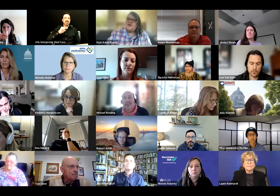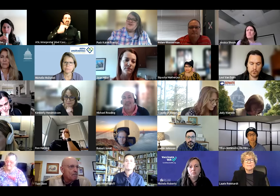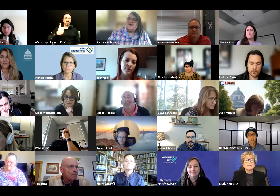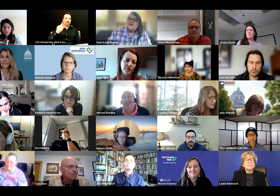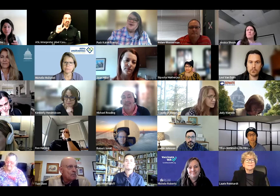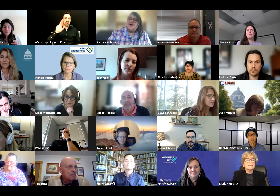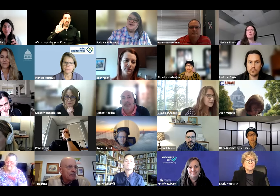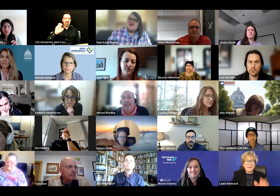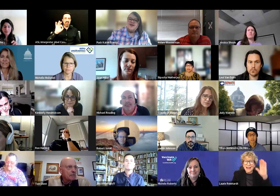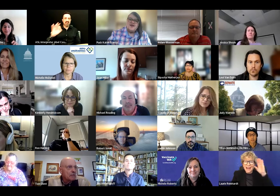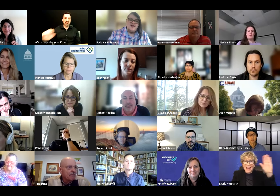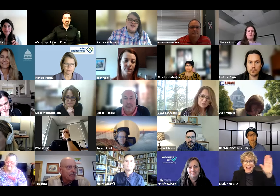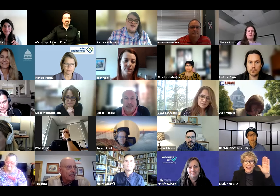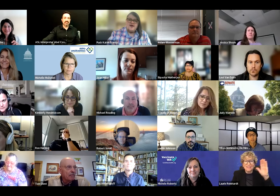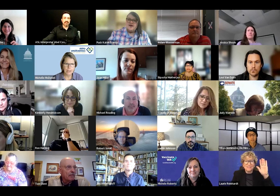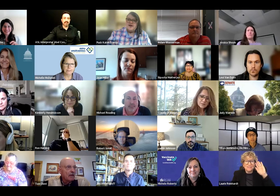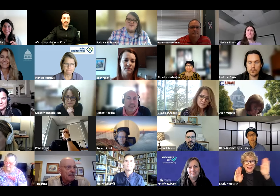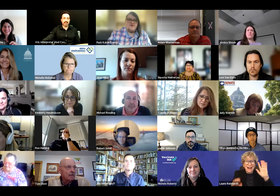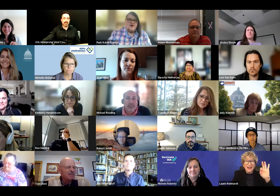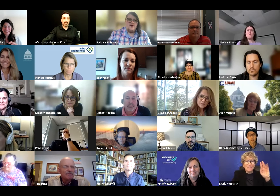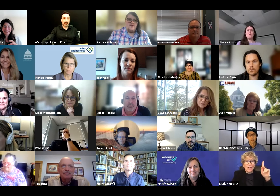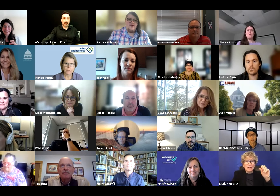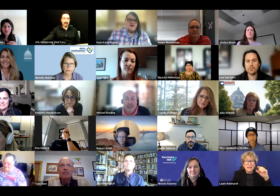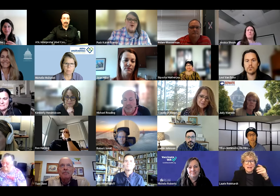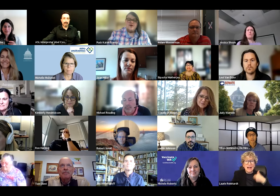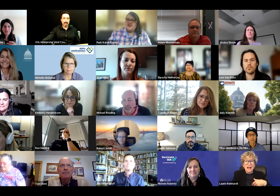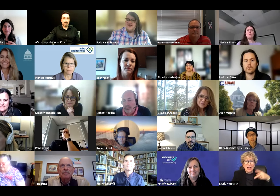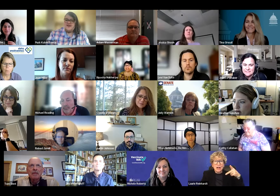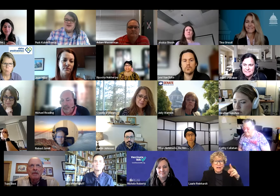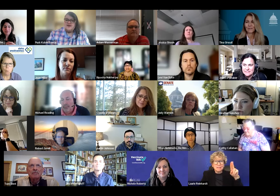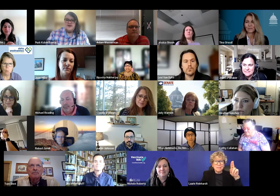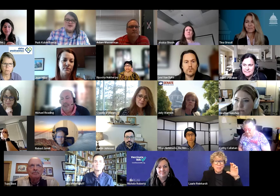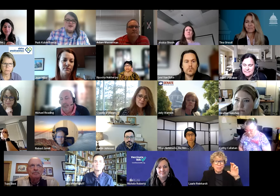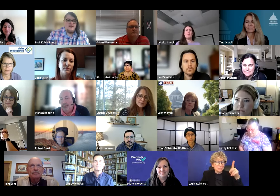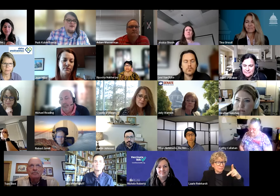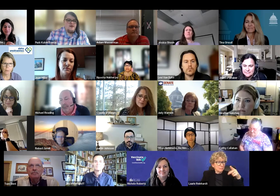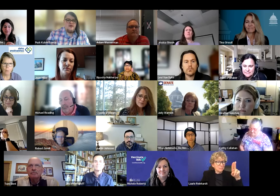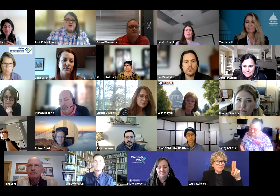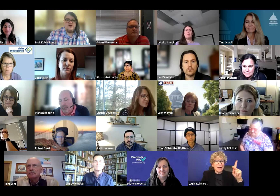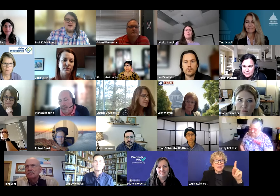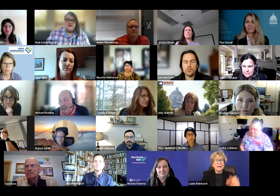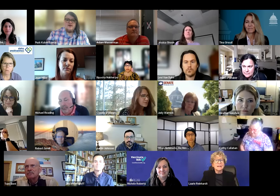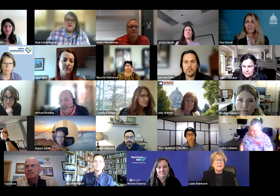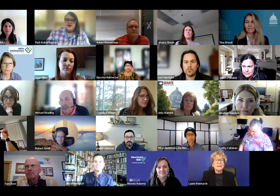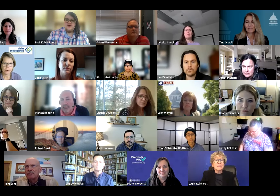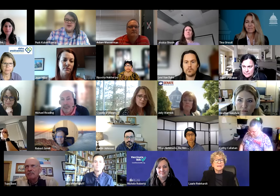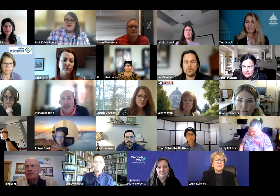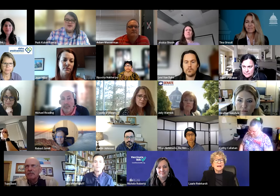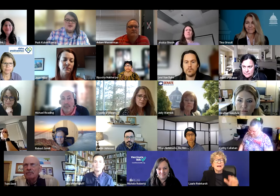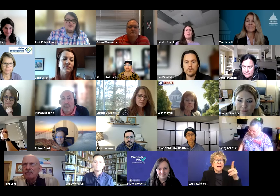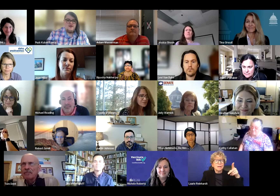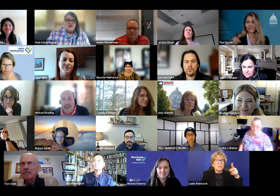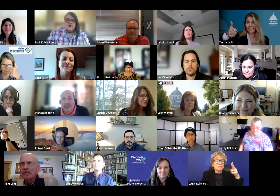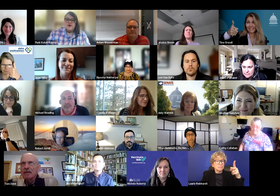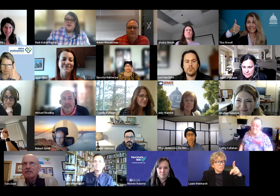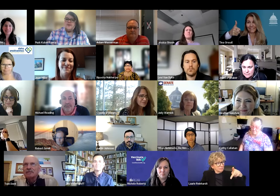Hey folks, I'm Puck. I am from Yakima, Washington, and I think we can hear